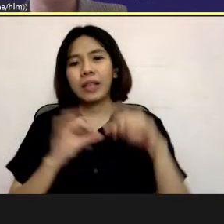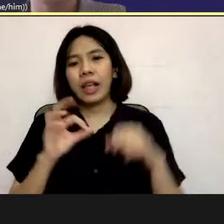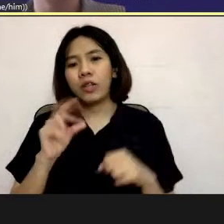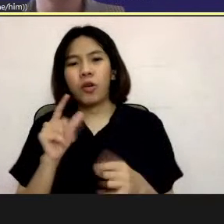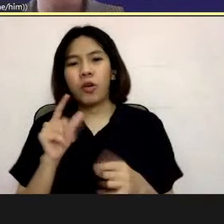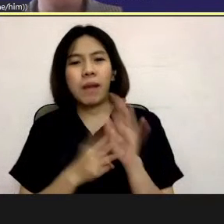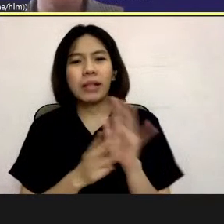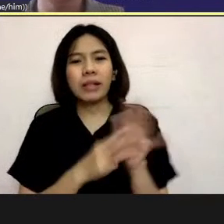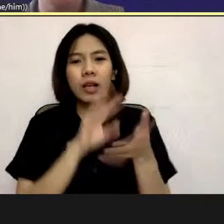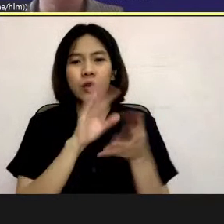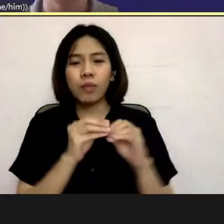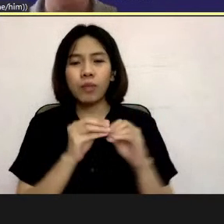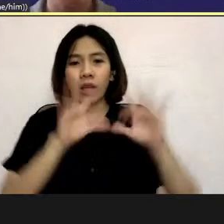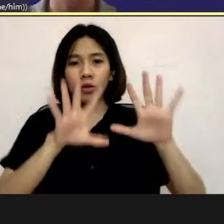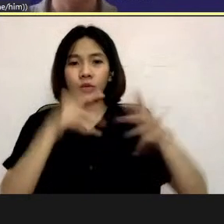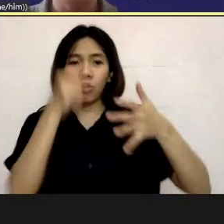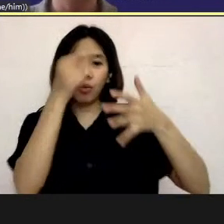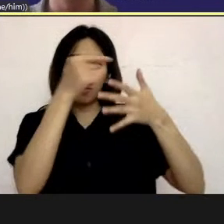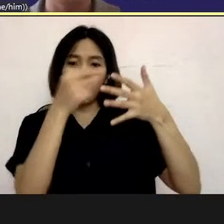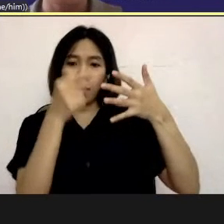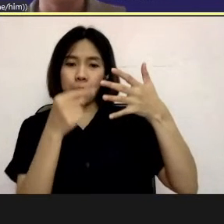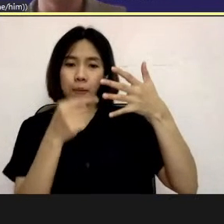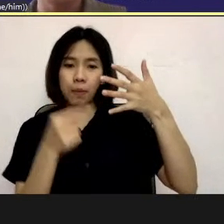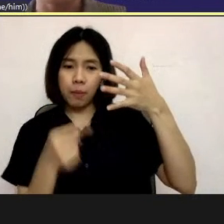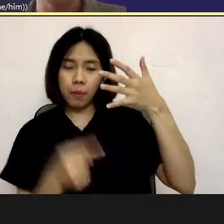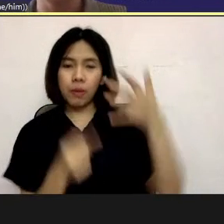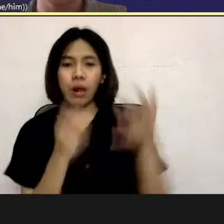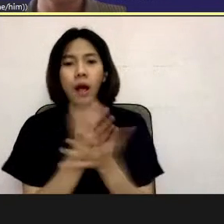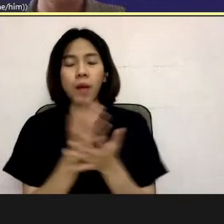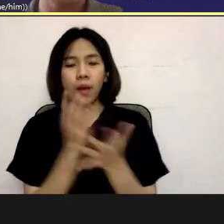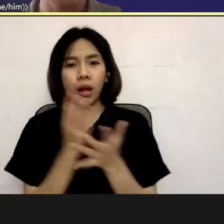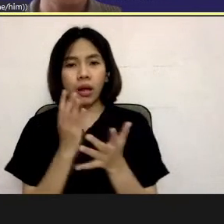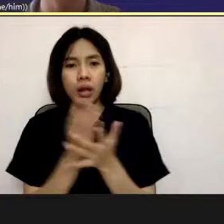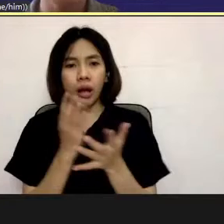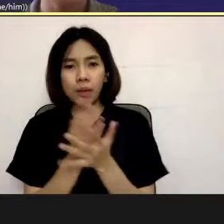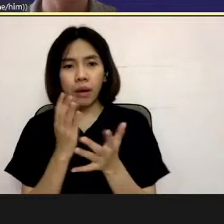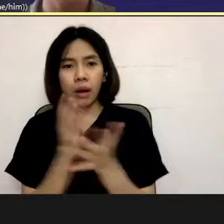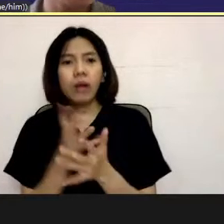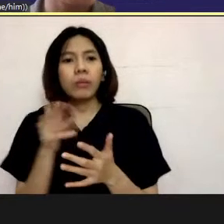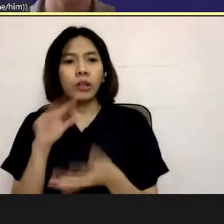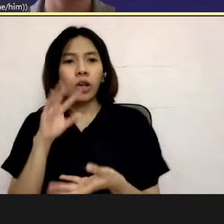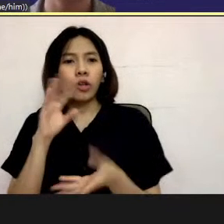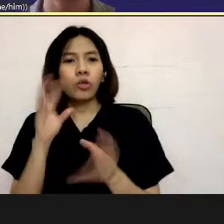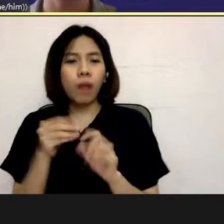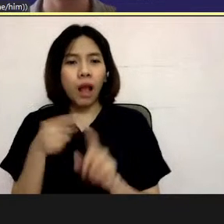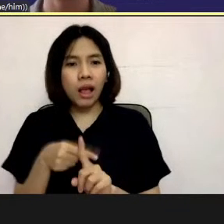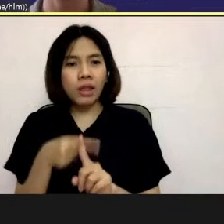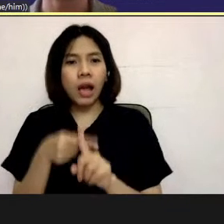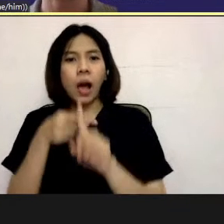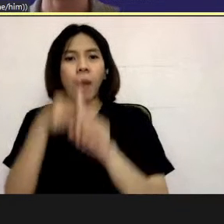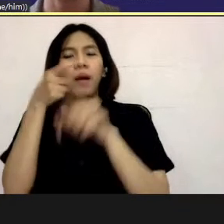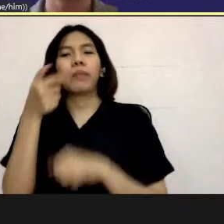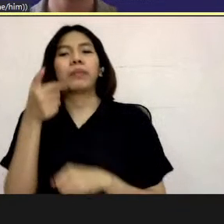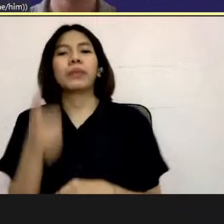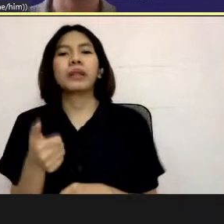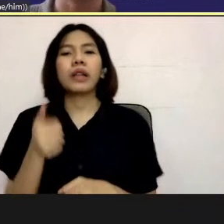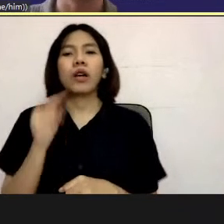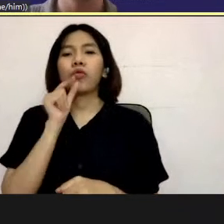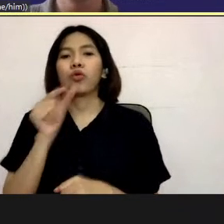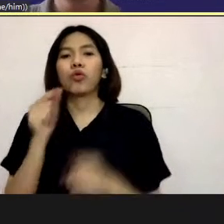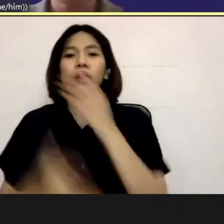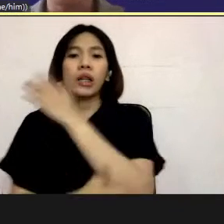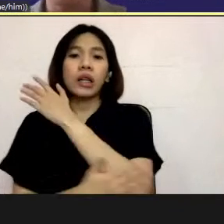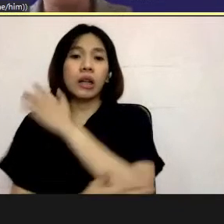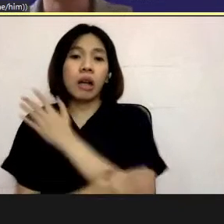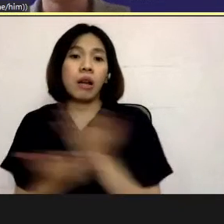specific region, some trend might be more prominent than the other trend. For example, in Asia later, when I explain, it will be more on the restrictive